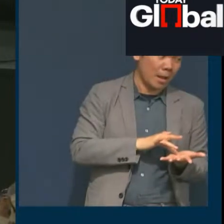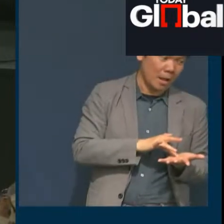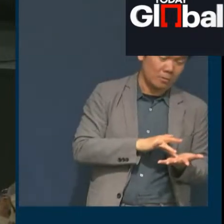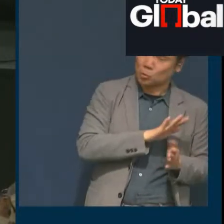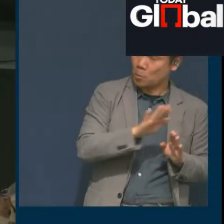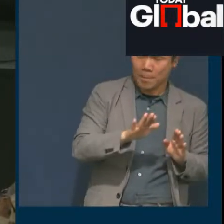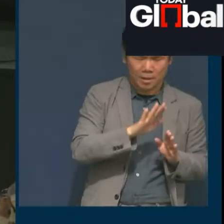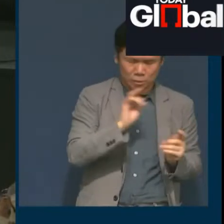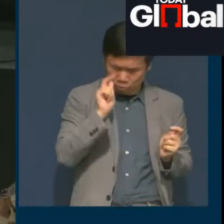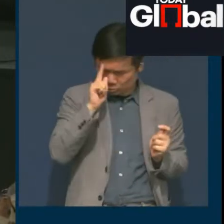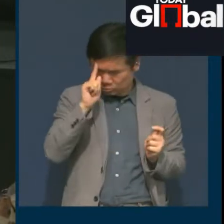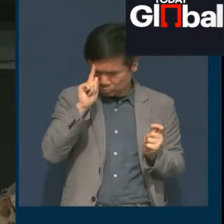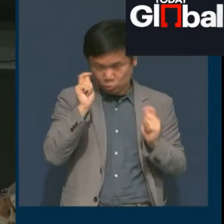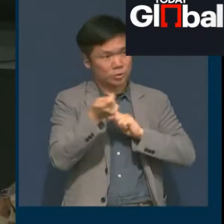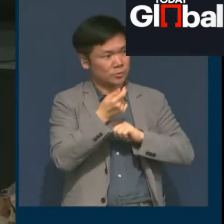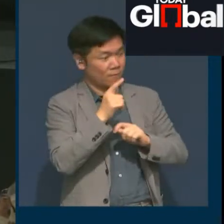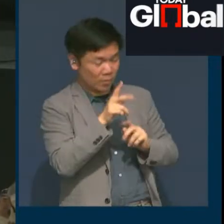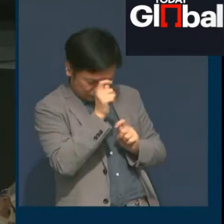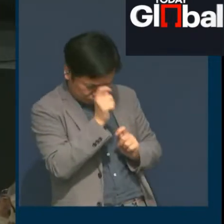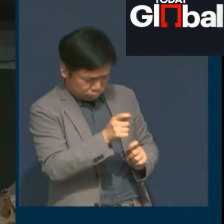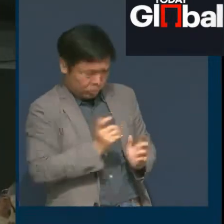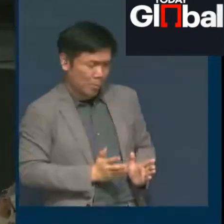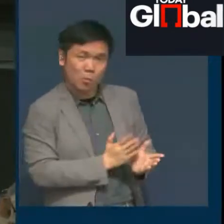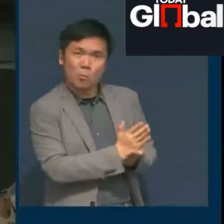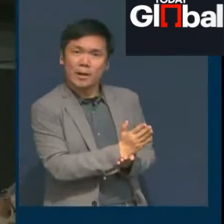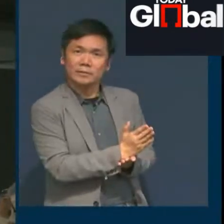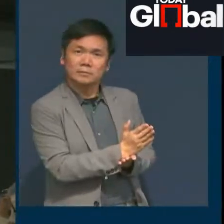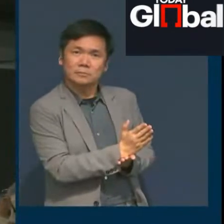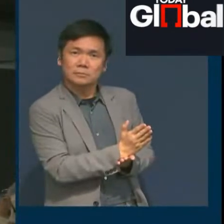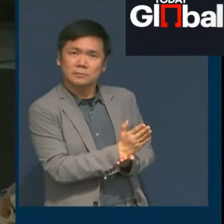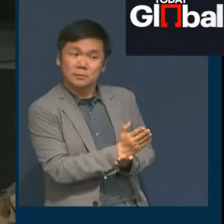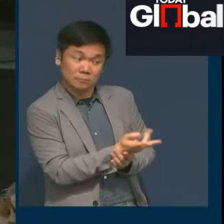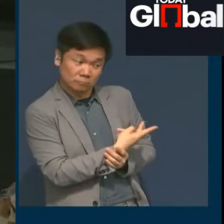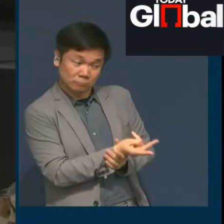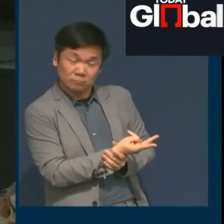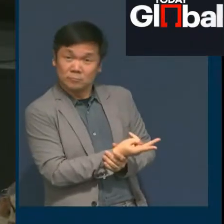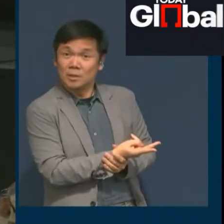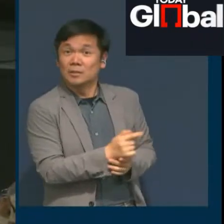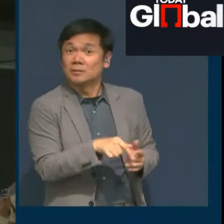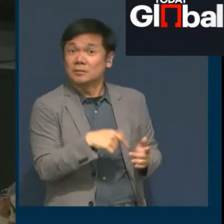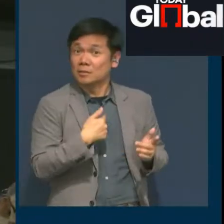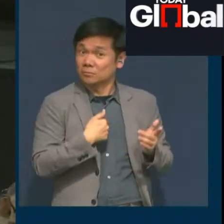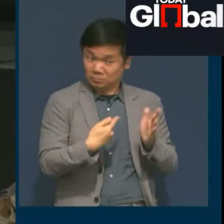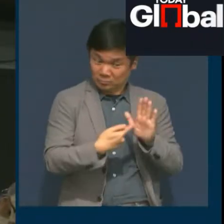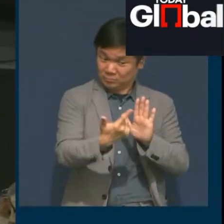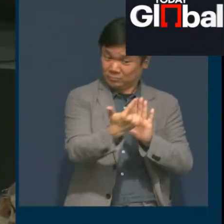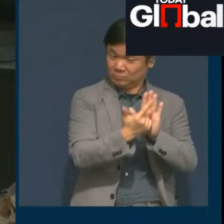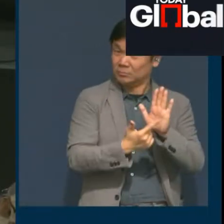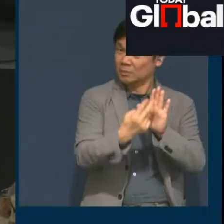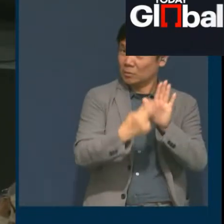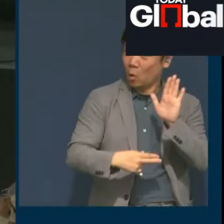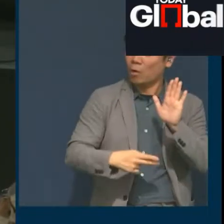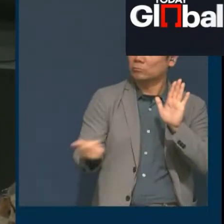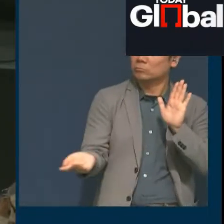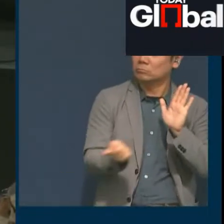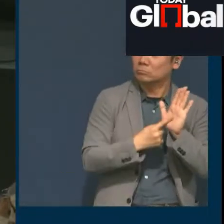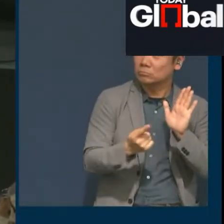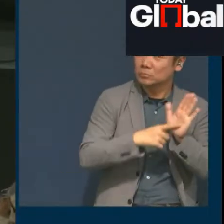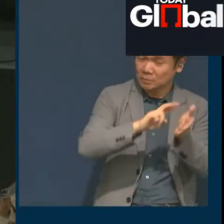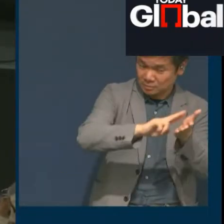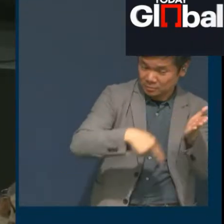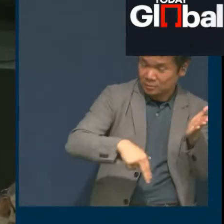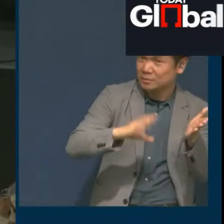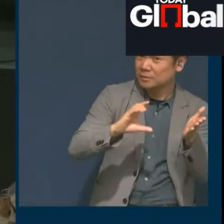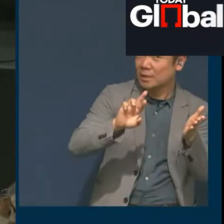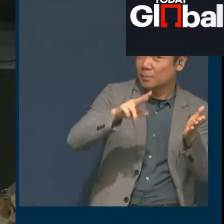approach? All of this with the need to respect the Convention on the Rights of Persons with Disabilities. Now